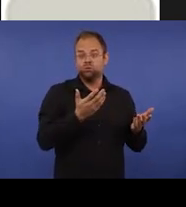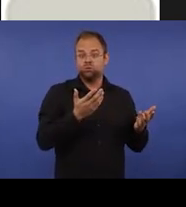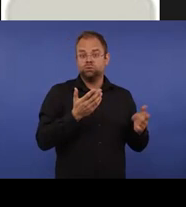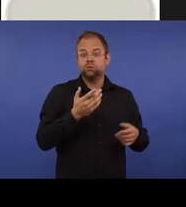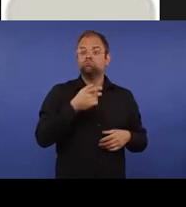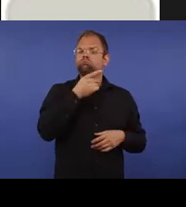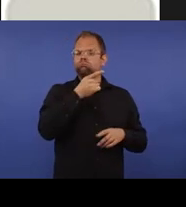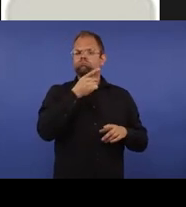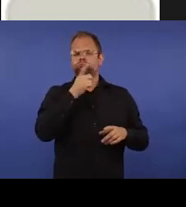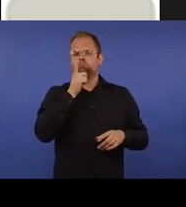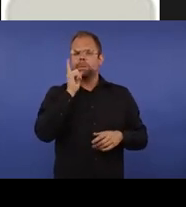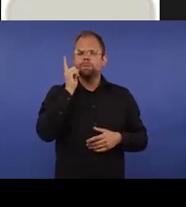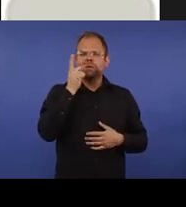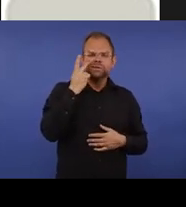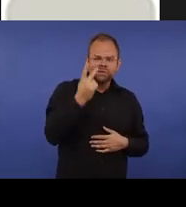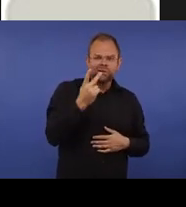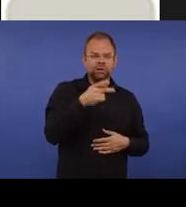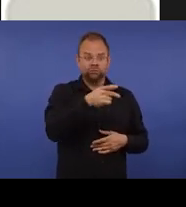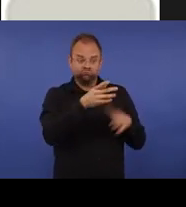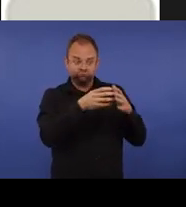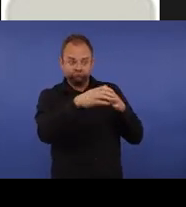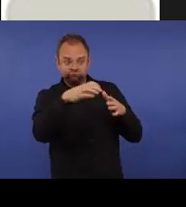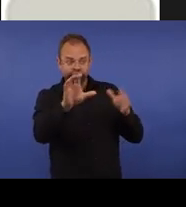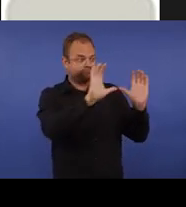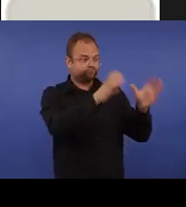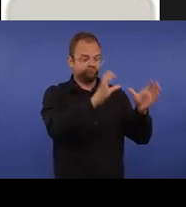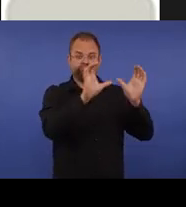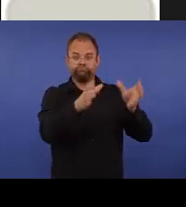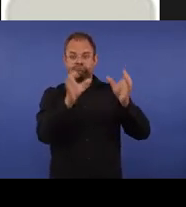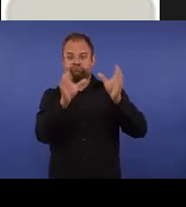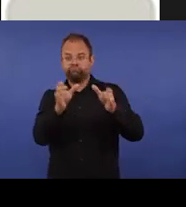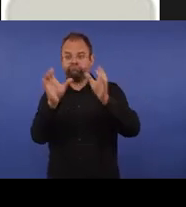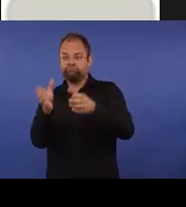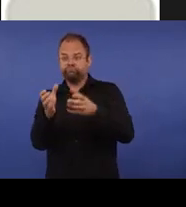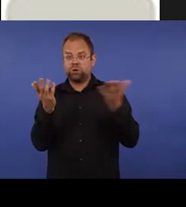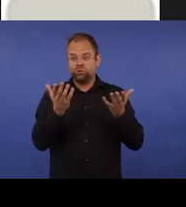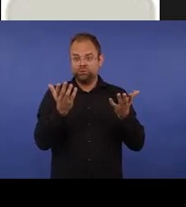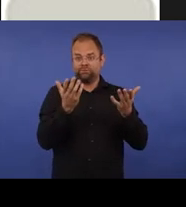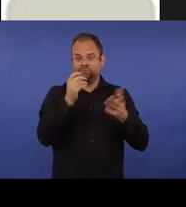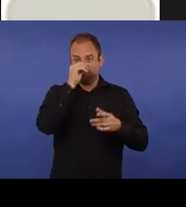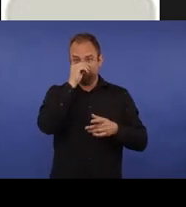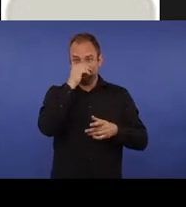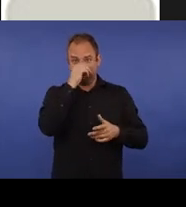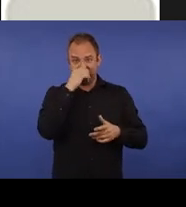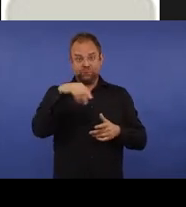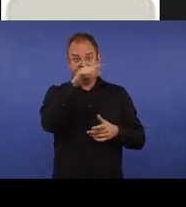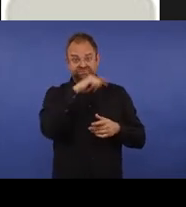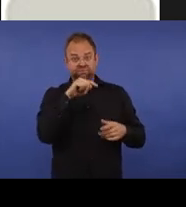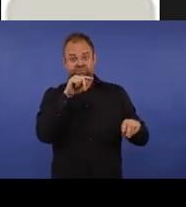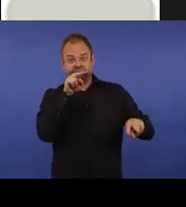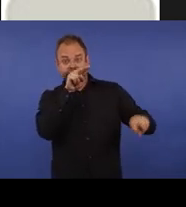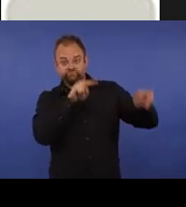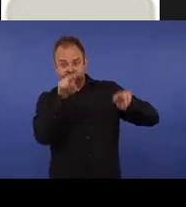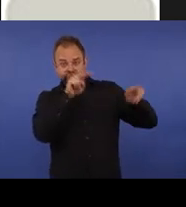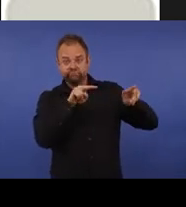in communication or personal assistance or reading or employment, whatever it may be, we need,